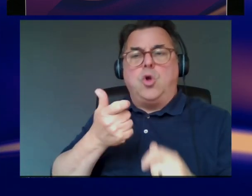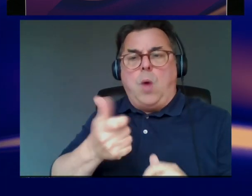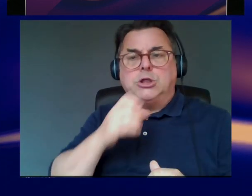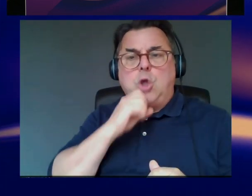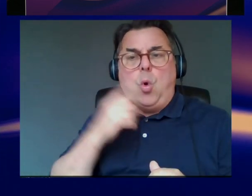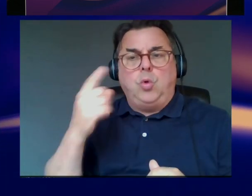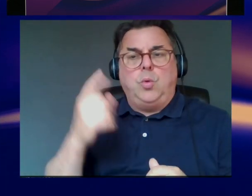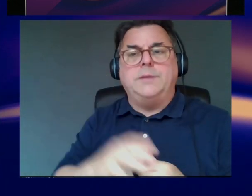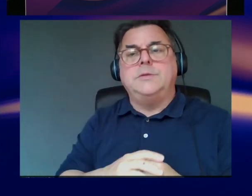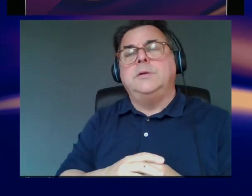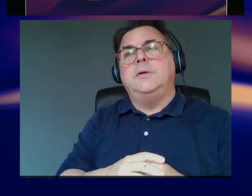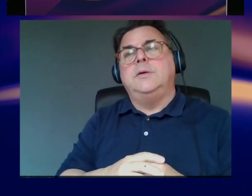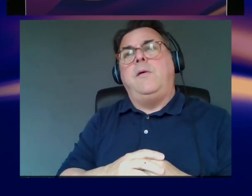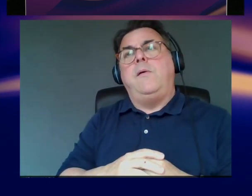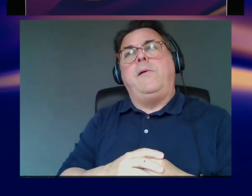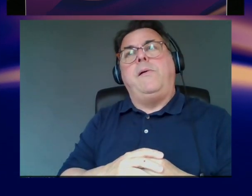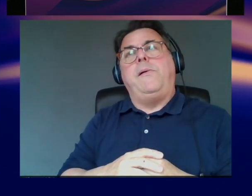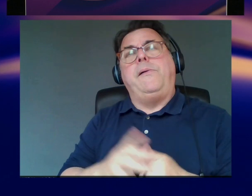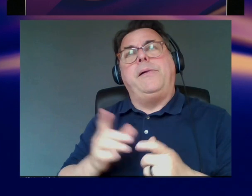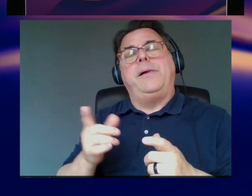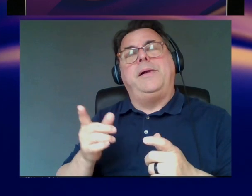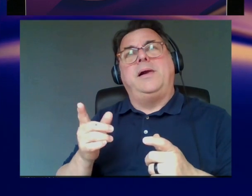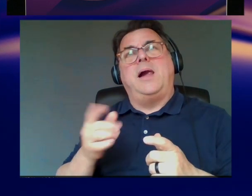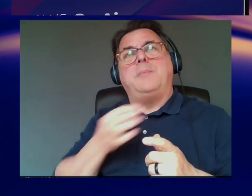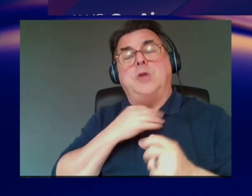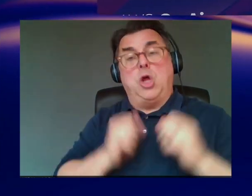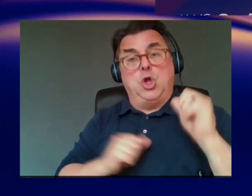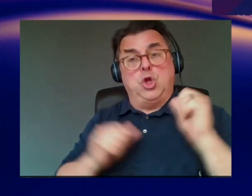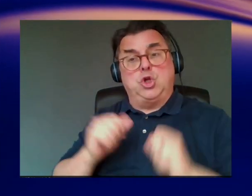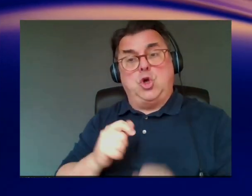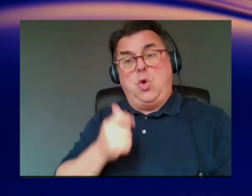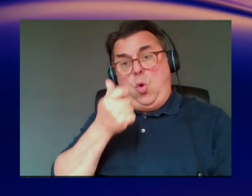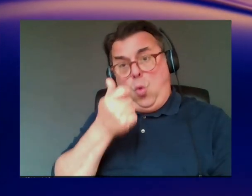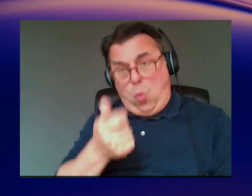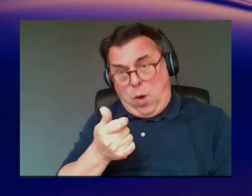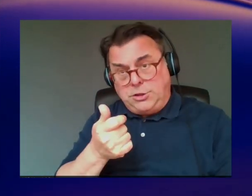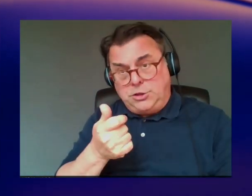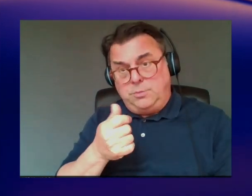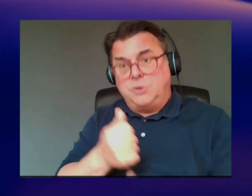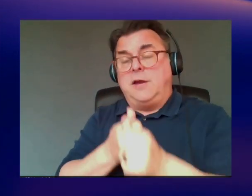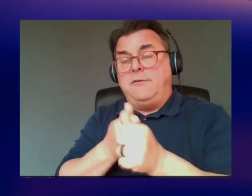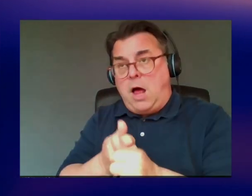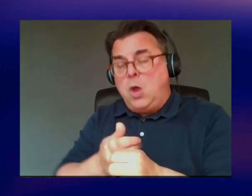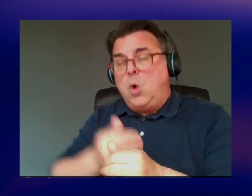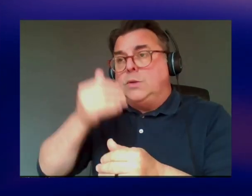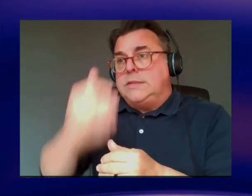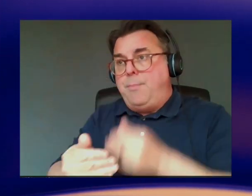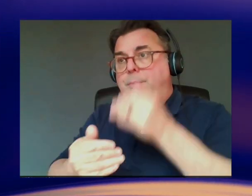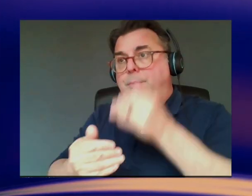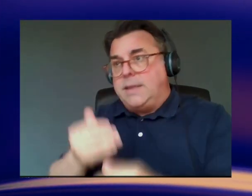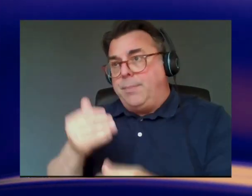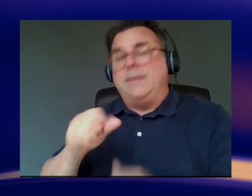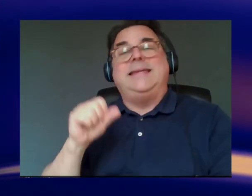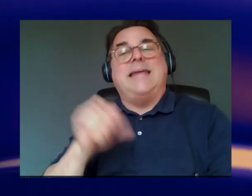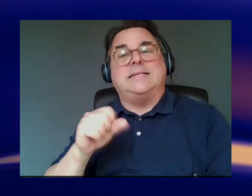first bullet point here. And then if we scroll down, the second part is minimum of 1 year of